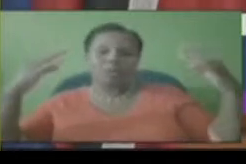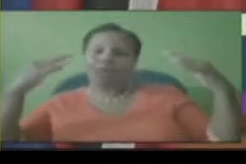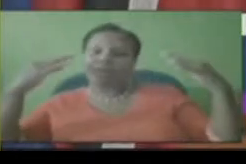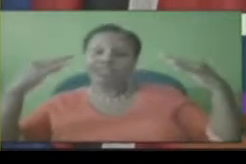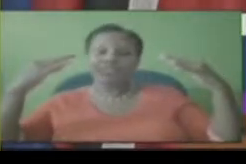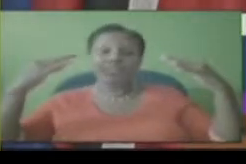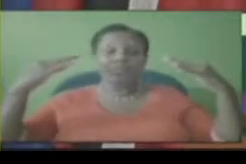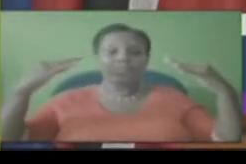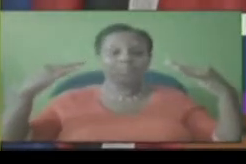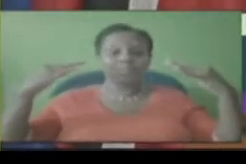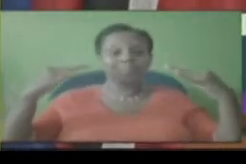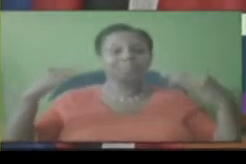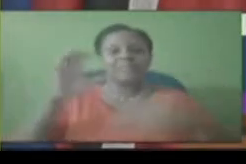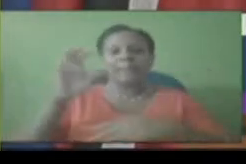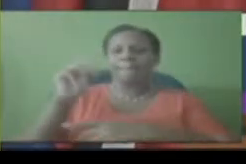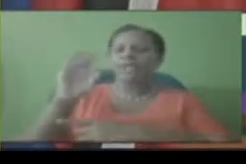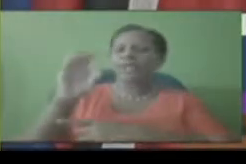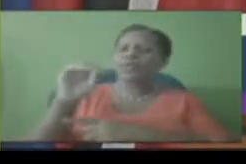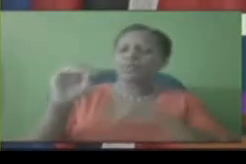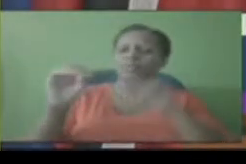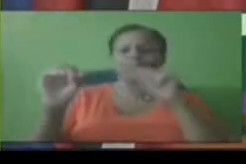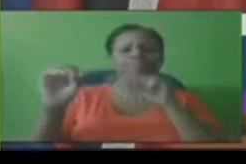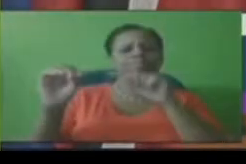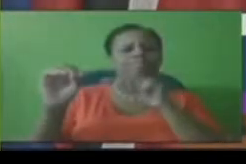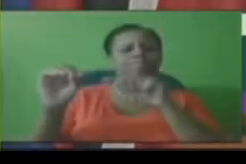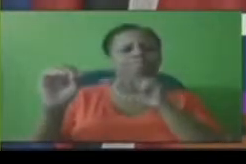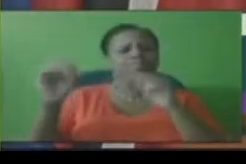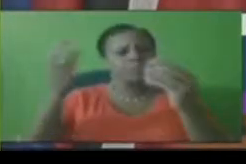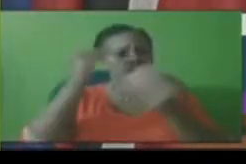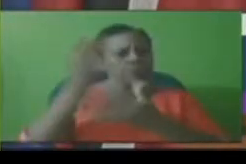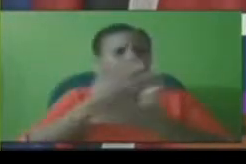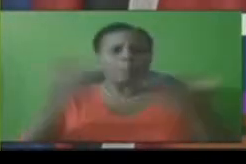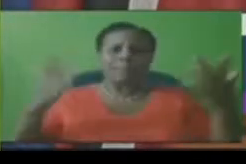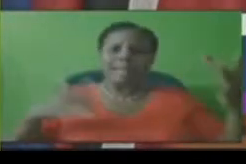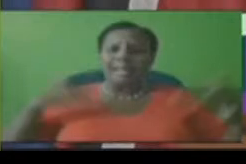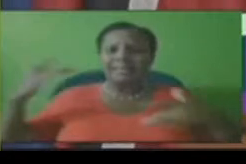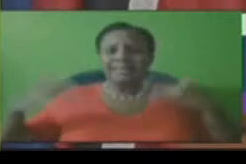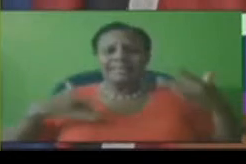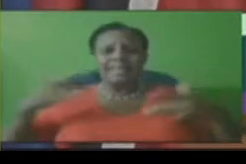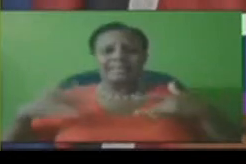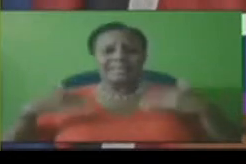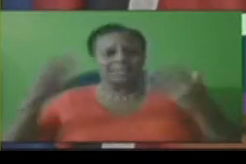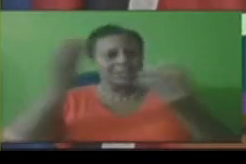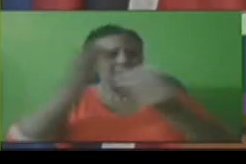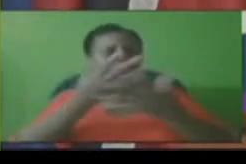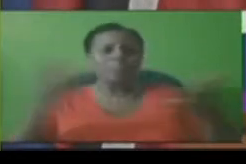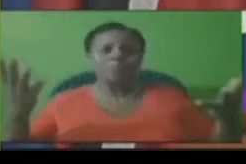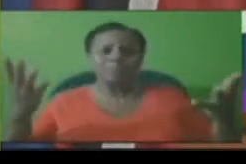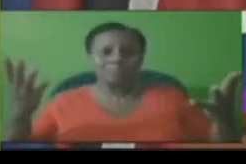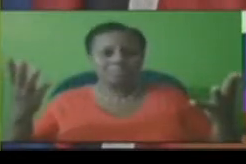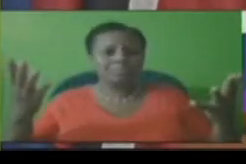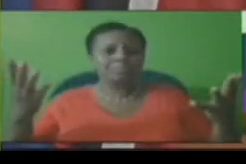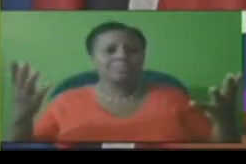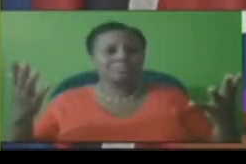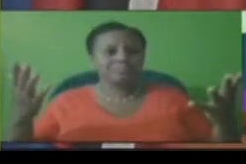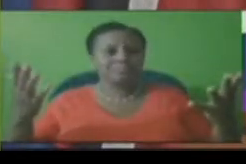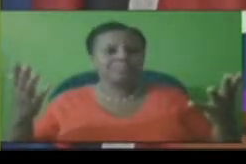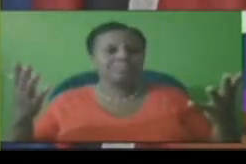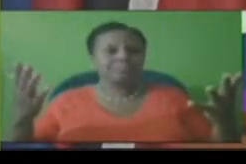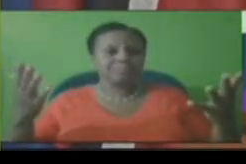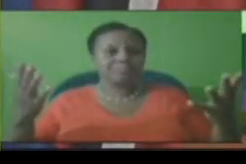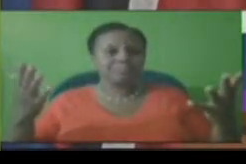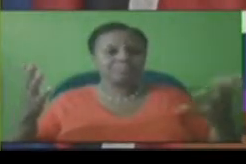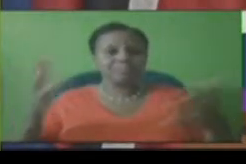the exciting news, and we are in exciting times, that the WHO has